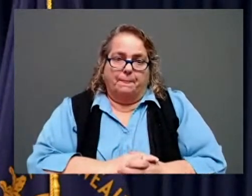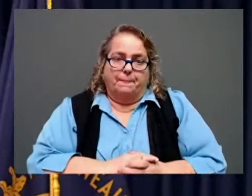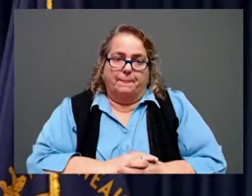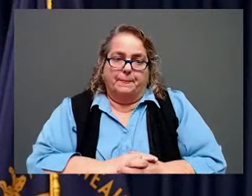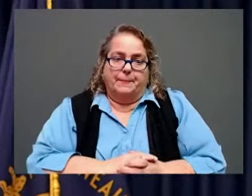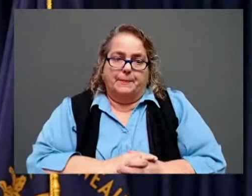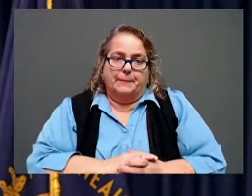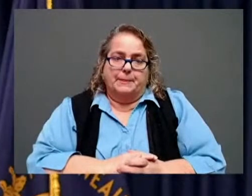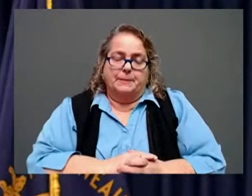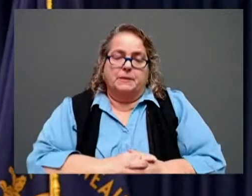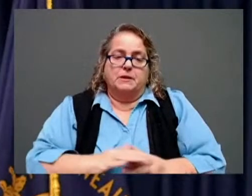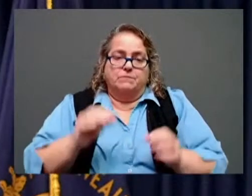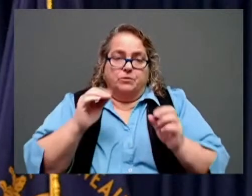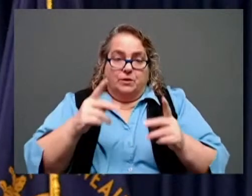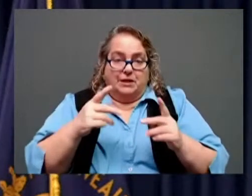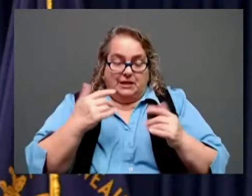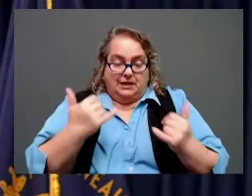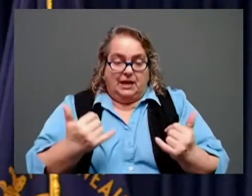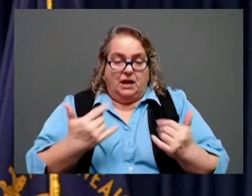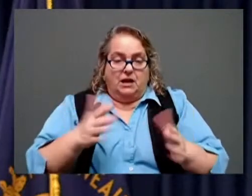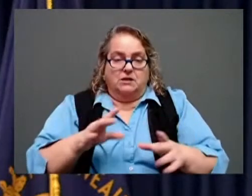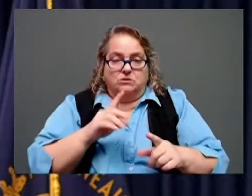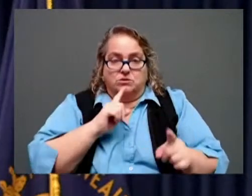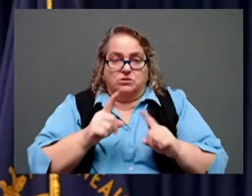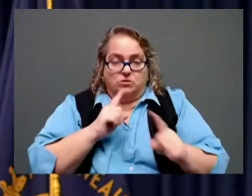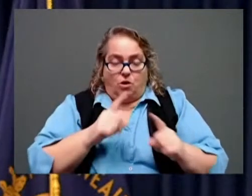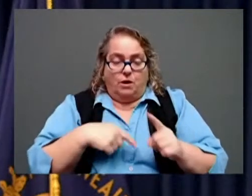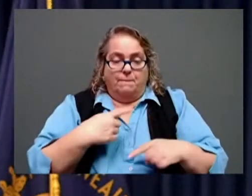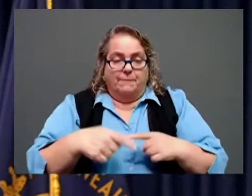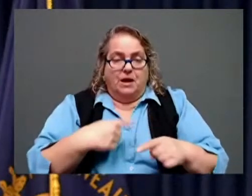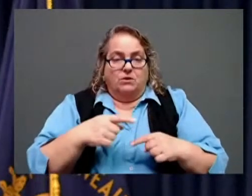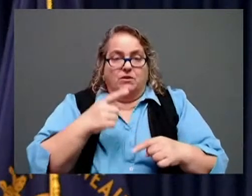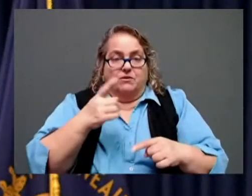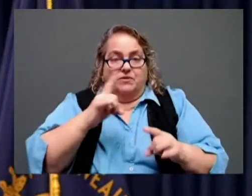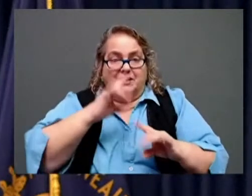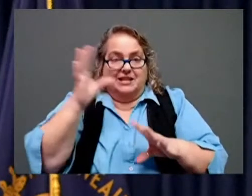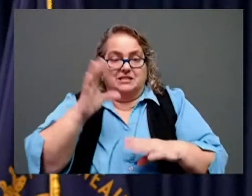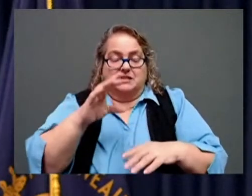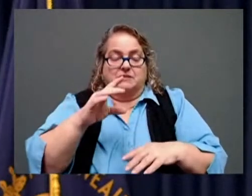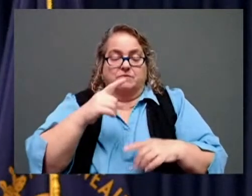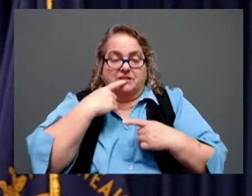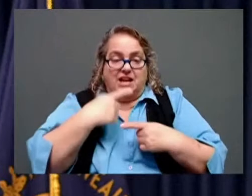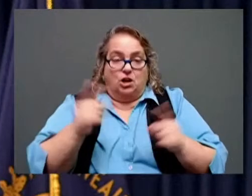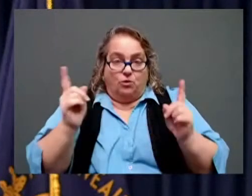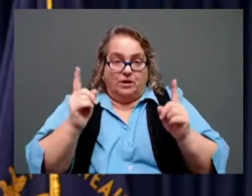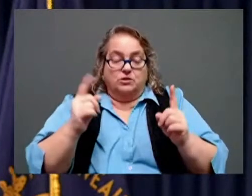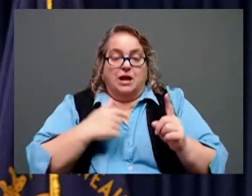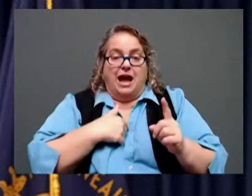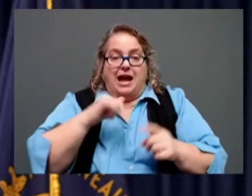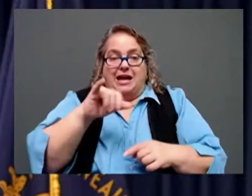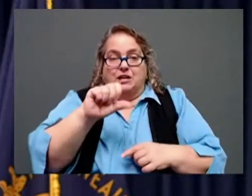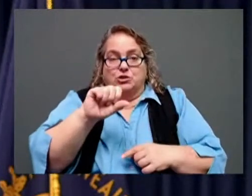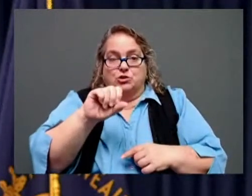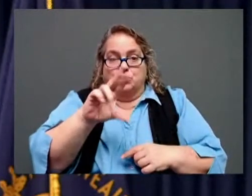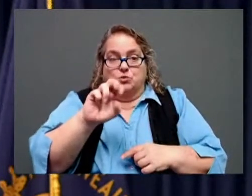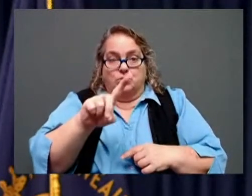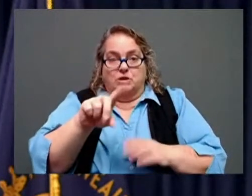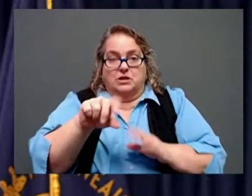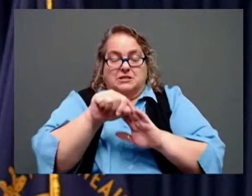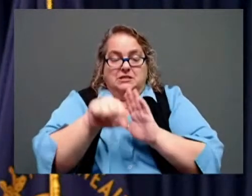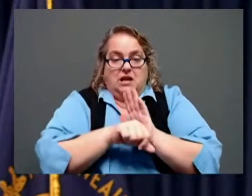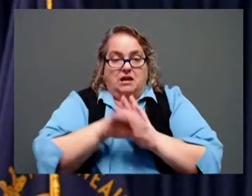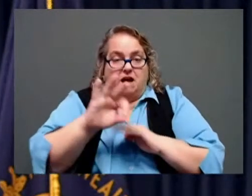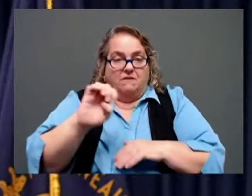All right, to go over the disaster declarations, I issued a state of emergency.